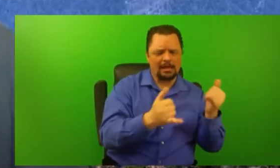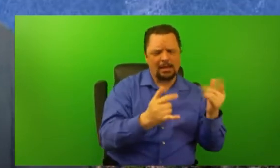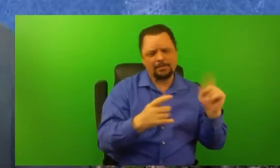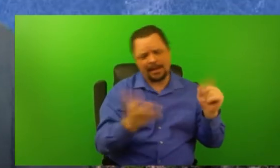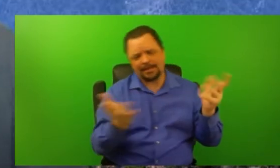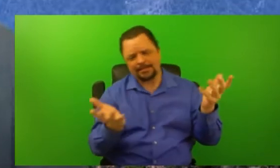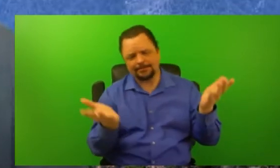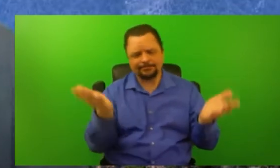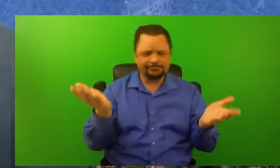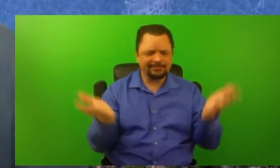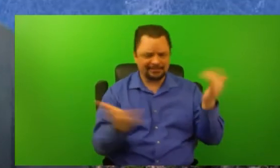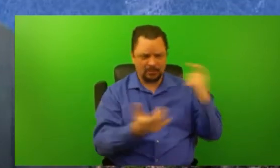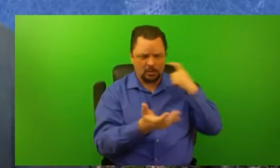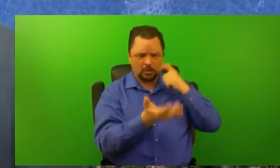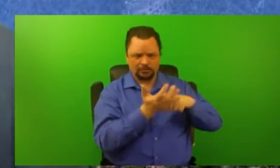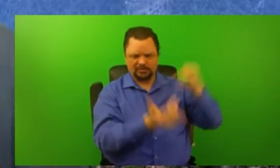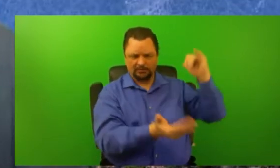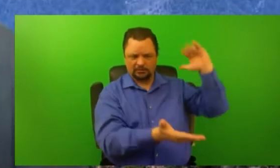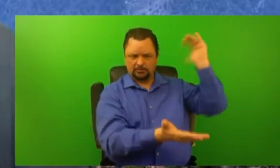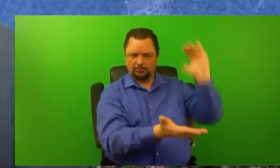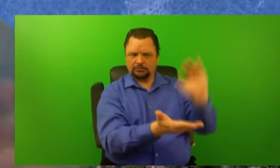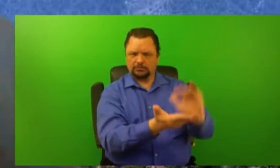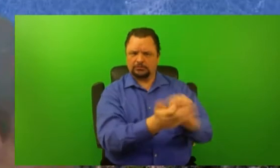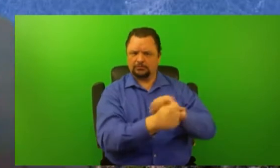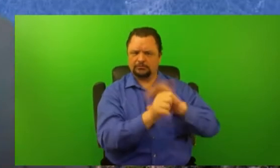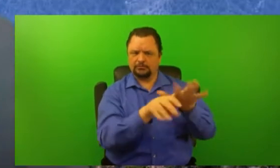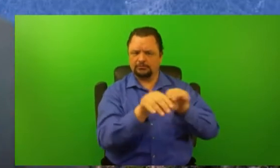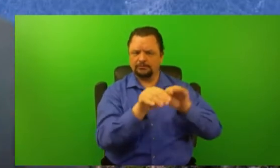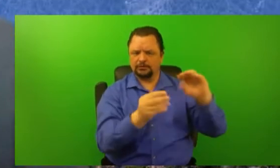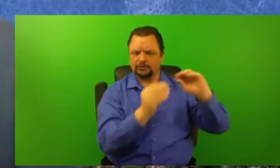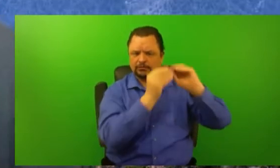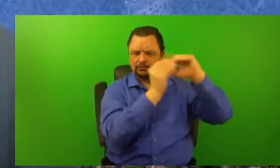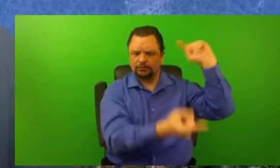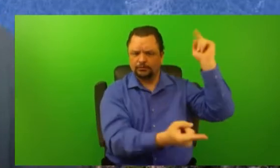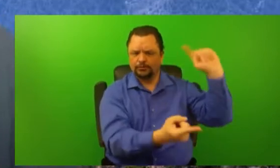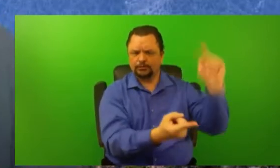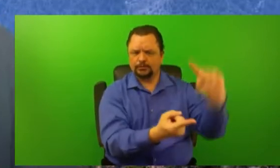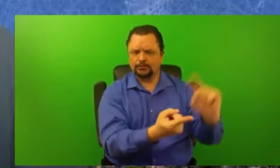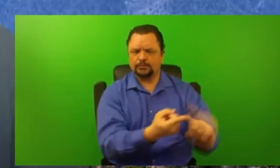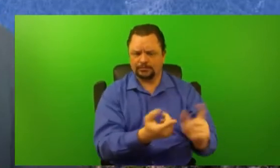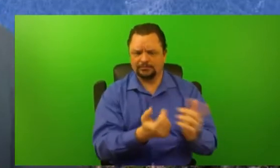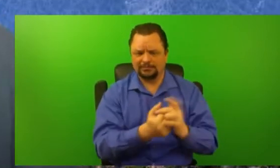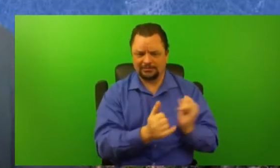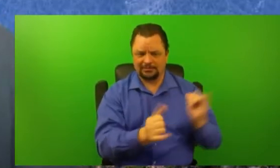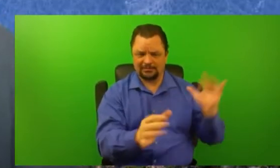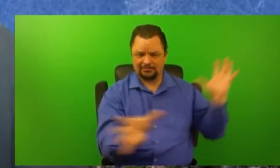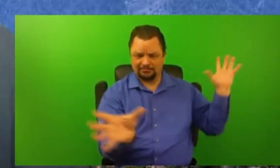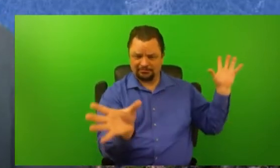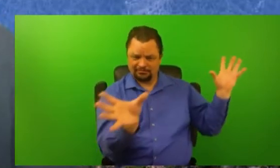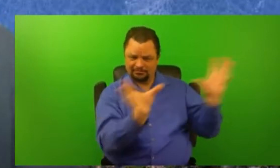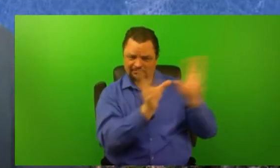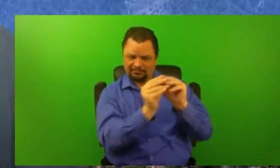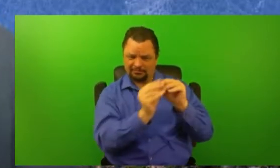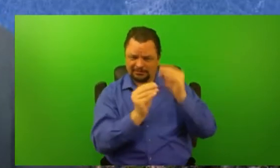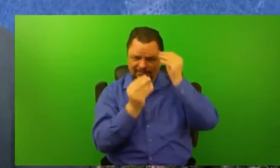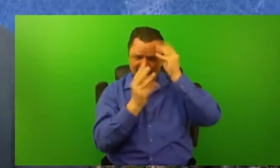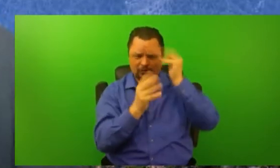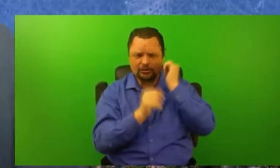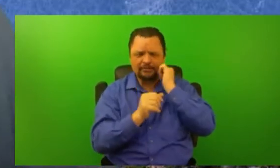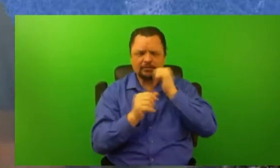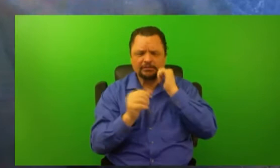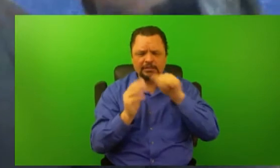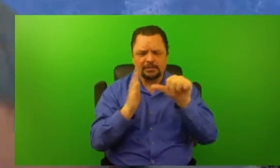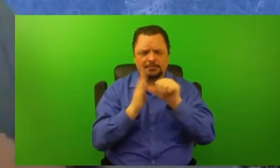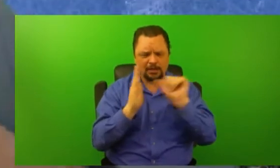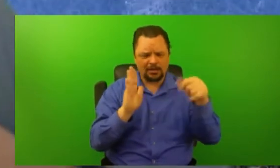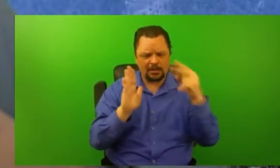resolution into the cases. There are two other pages that offer aggregate information. That's the daily page where you can see cases,